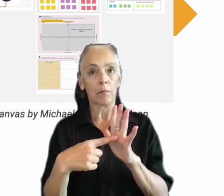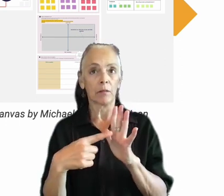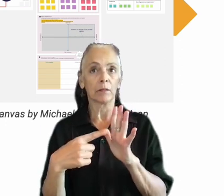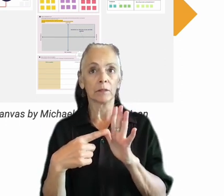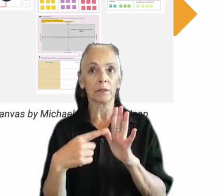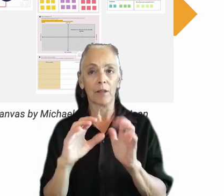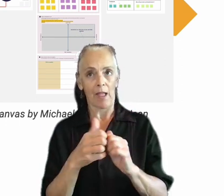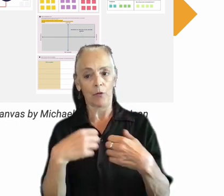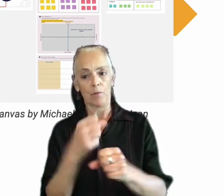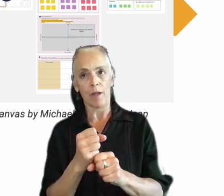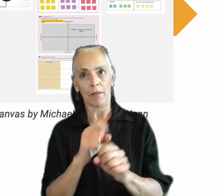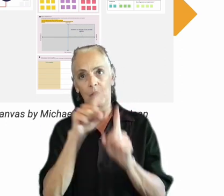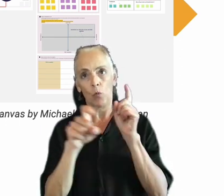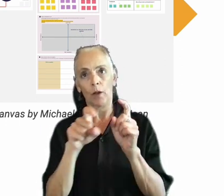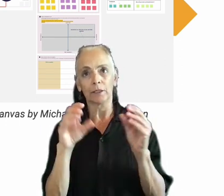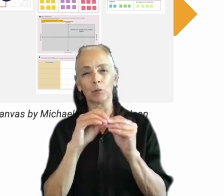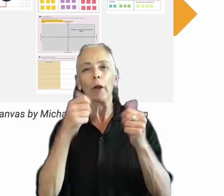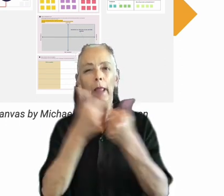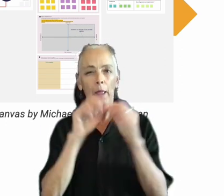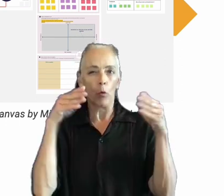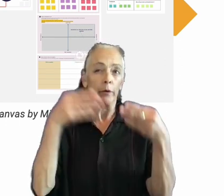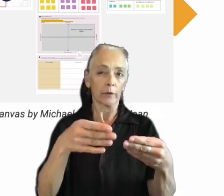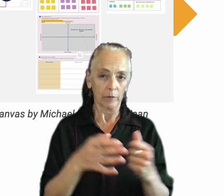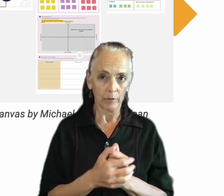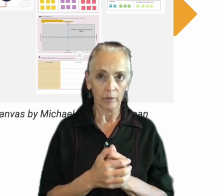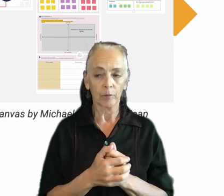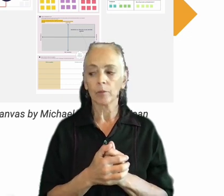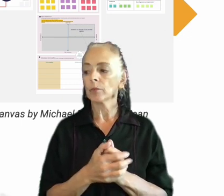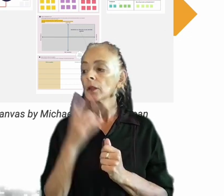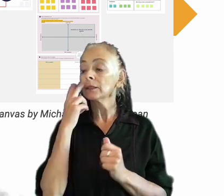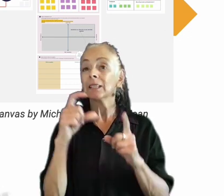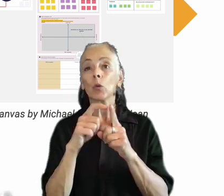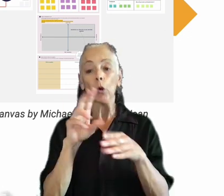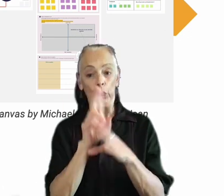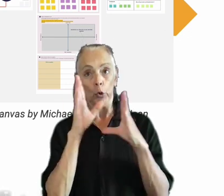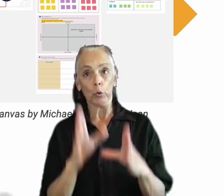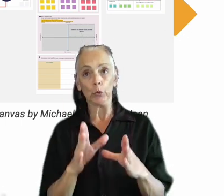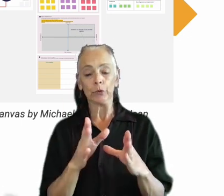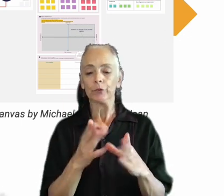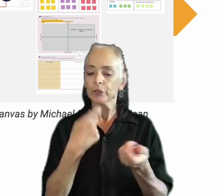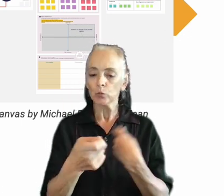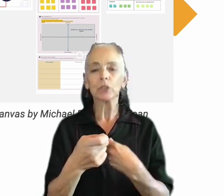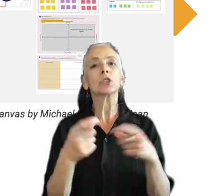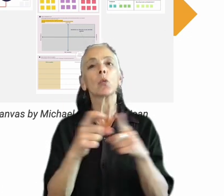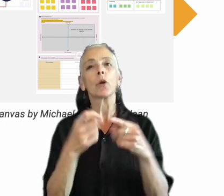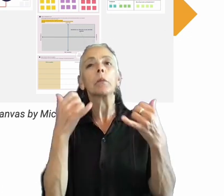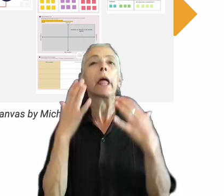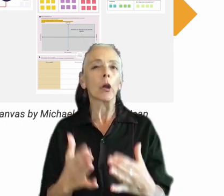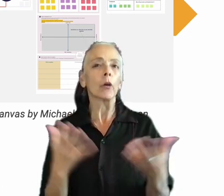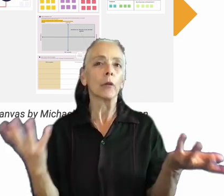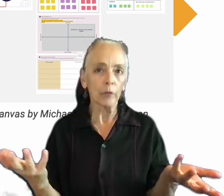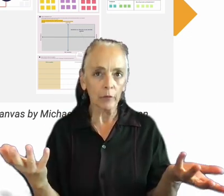to make those questions a little more game oriented you know if you see the word user switch it to the word player uh you